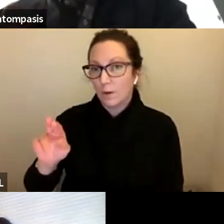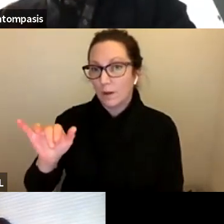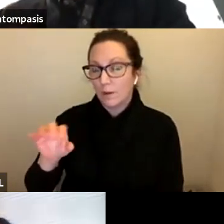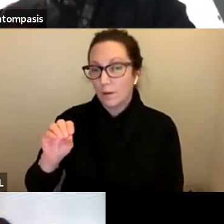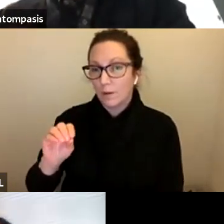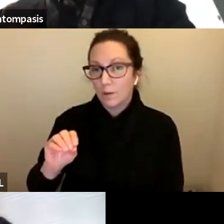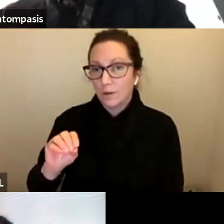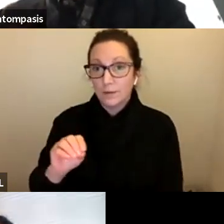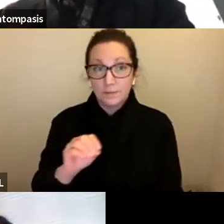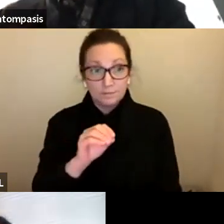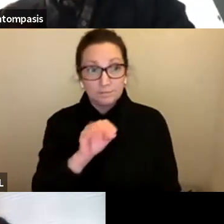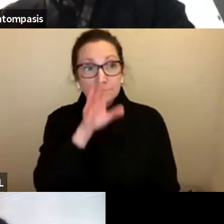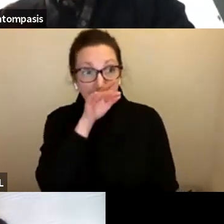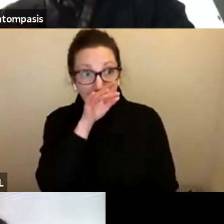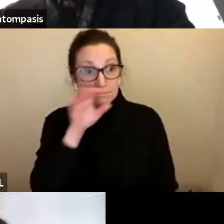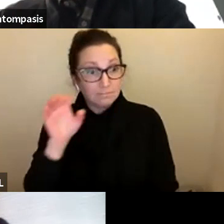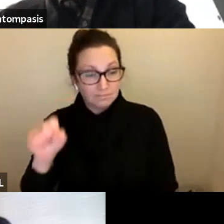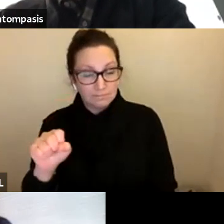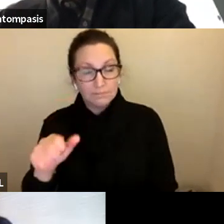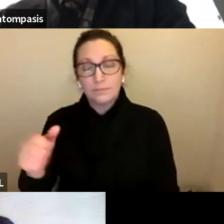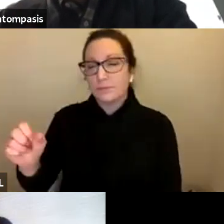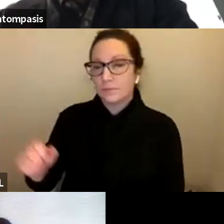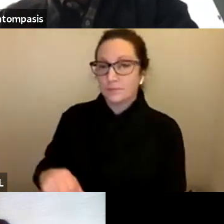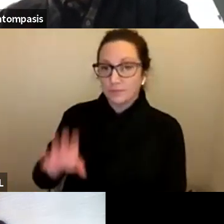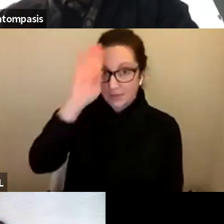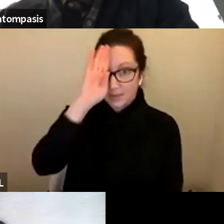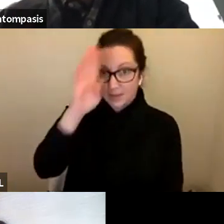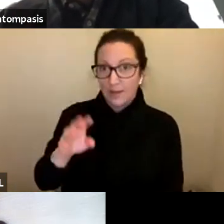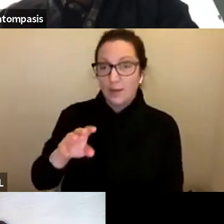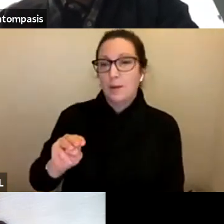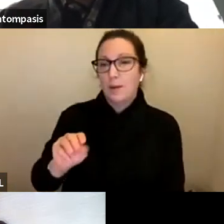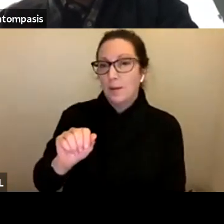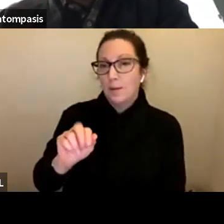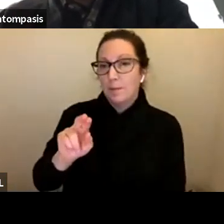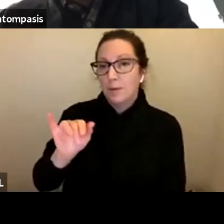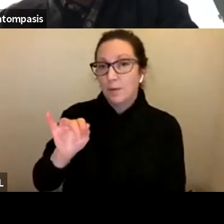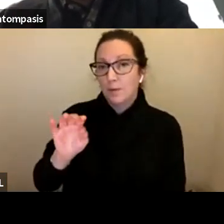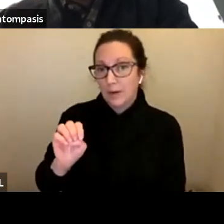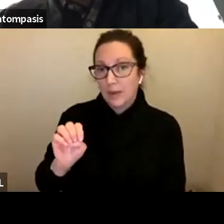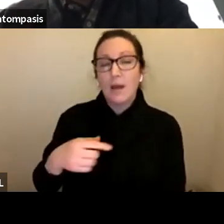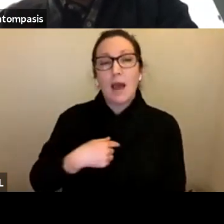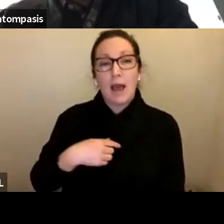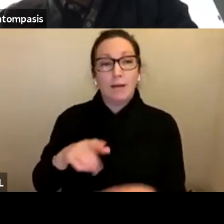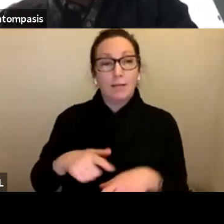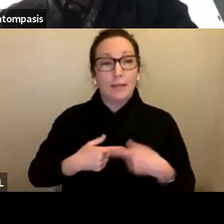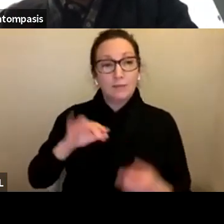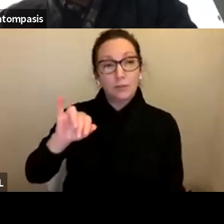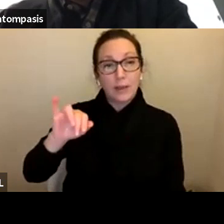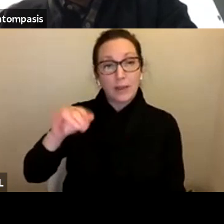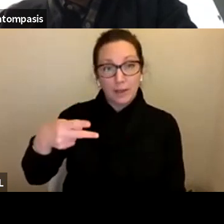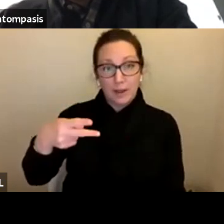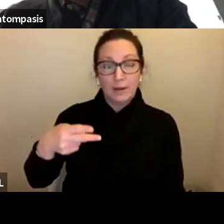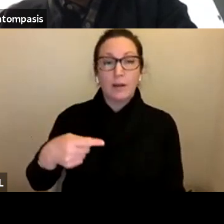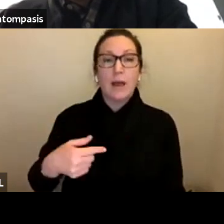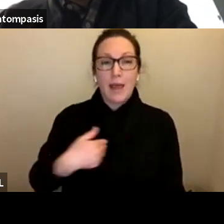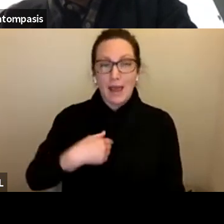Can you hear me? Yes, we can hear you. Thank you. Okay. Hello, my name is Marie Mercurio. I live in Jamaica Plain. We have a